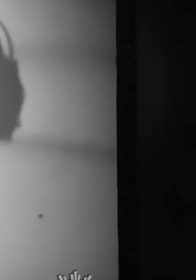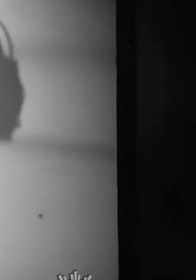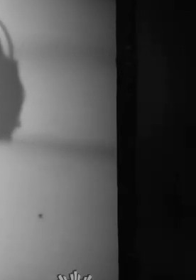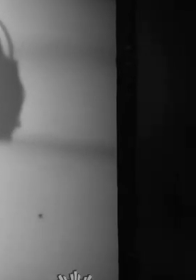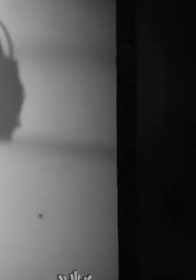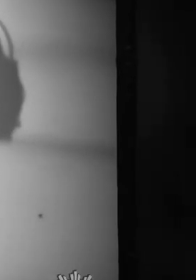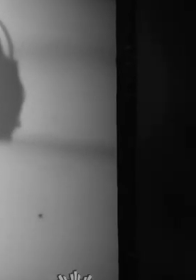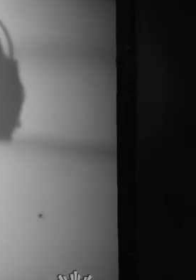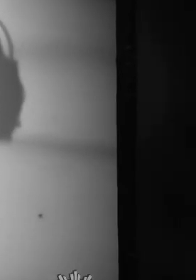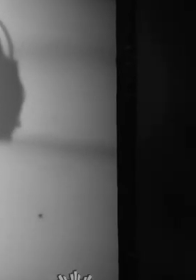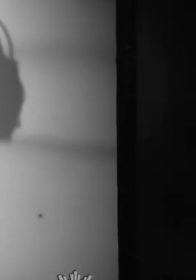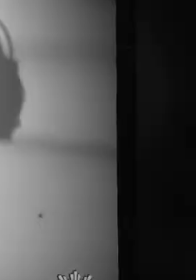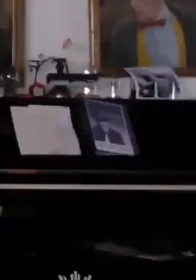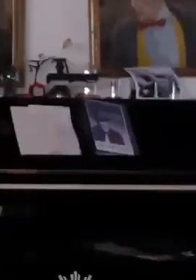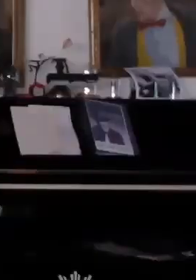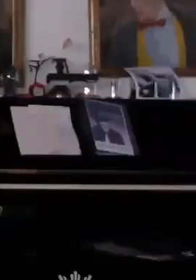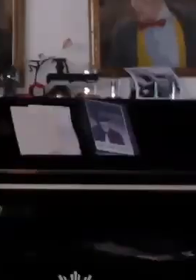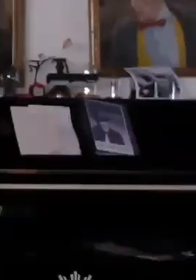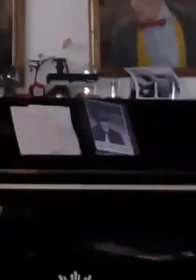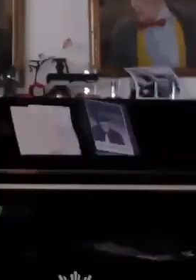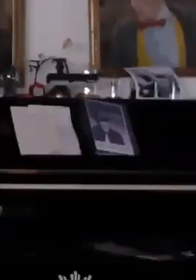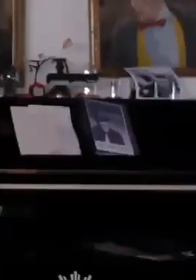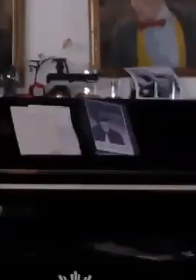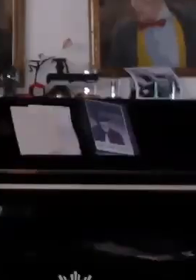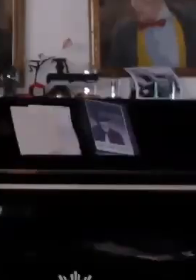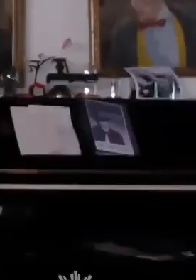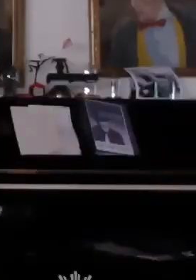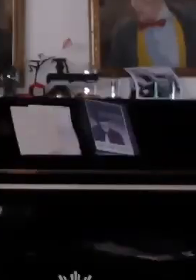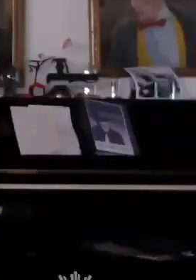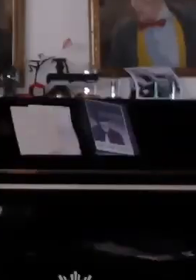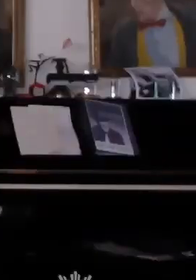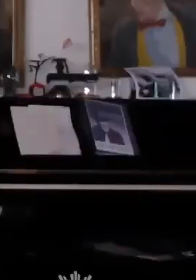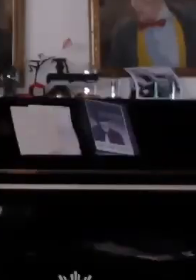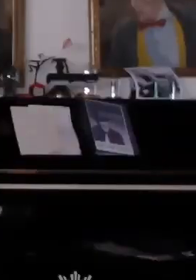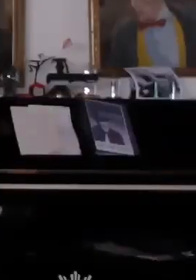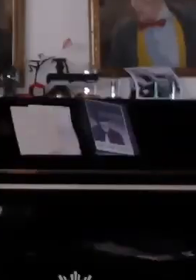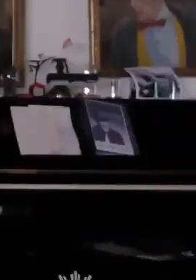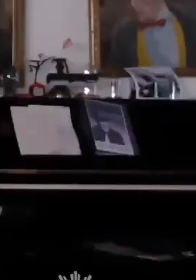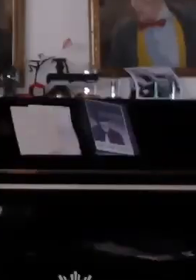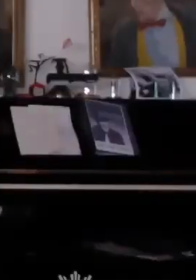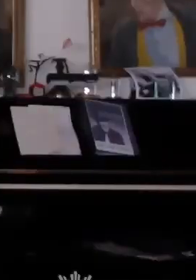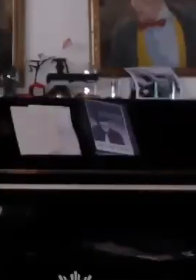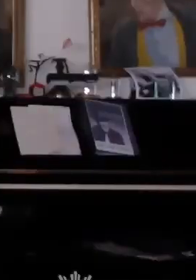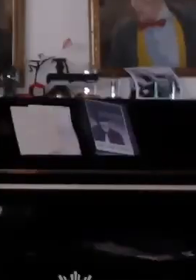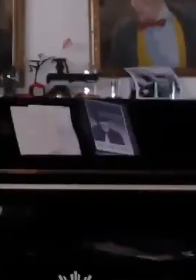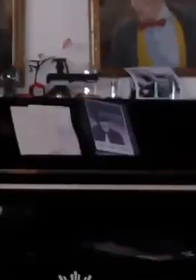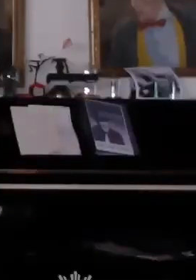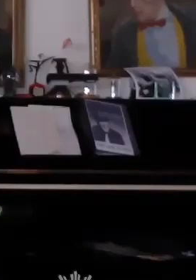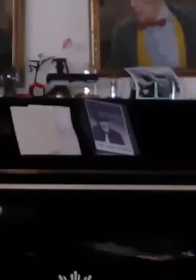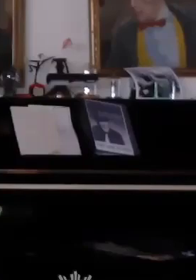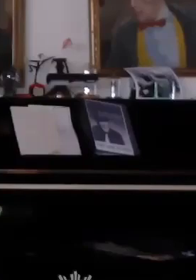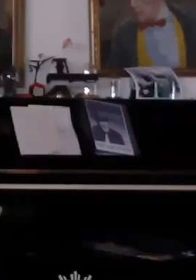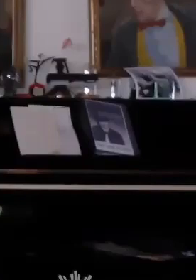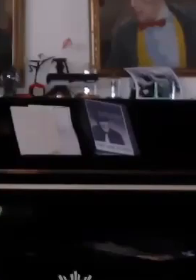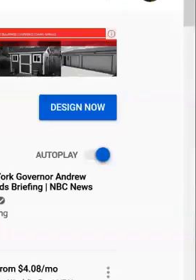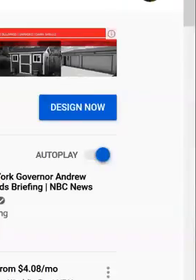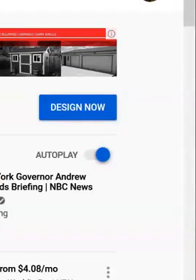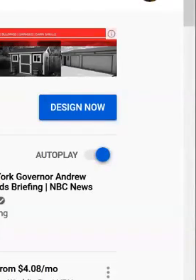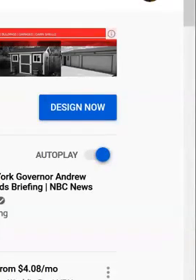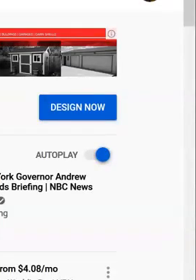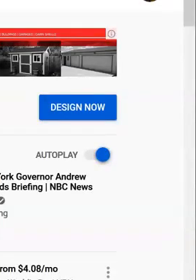For some reason, Carl had a deep